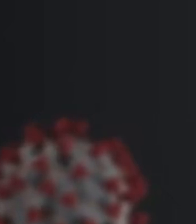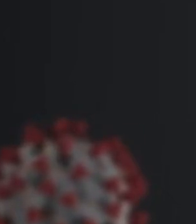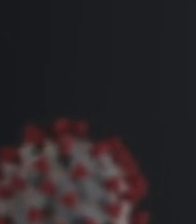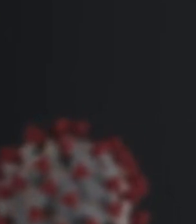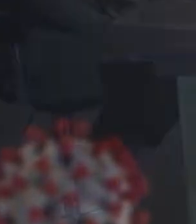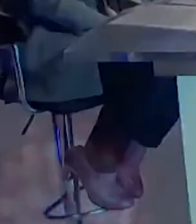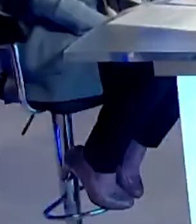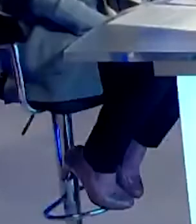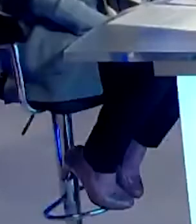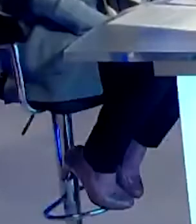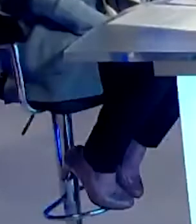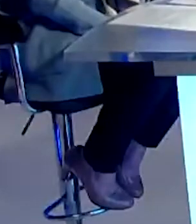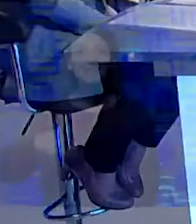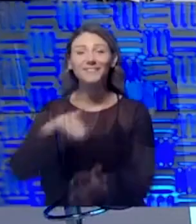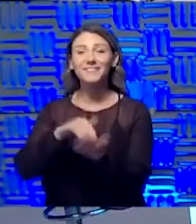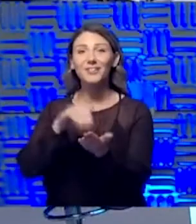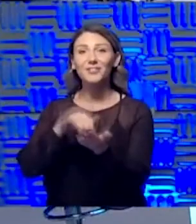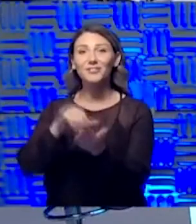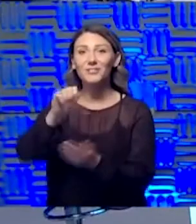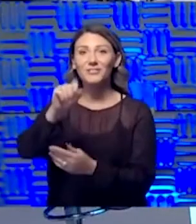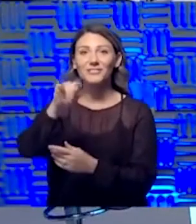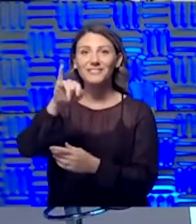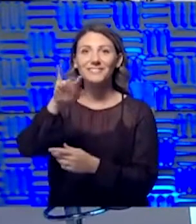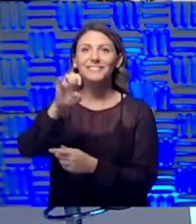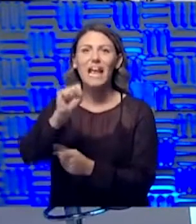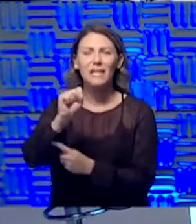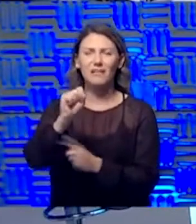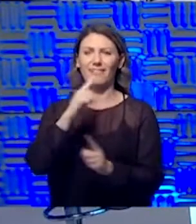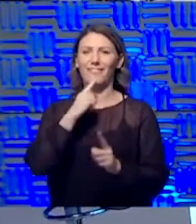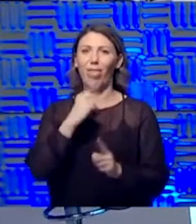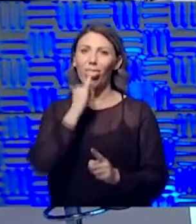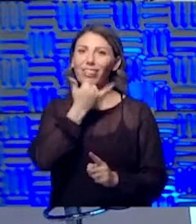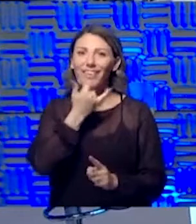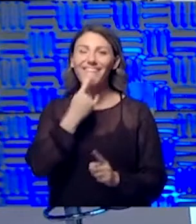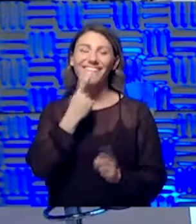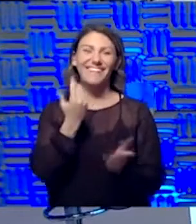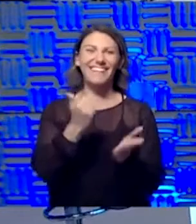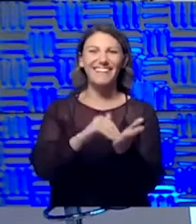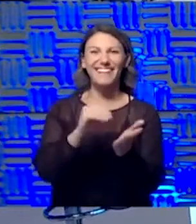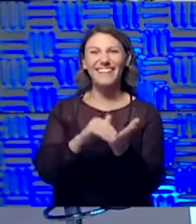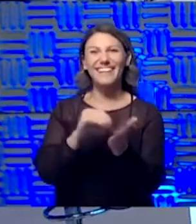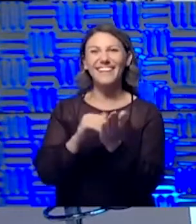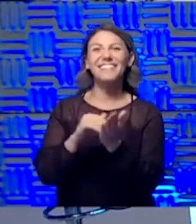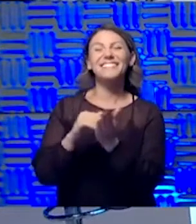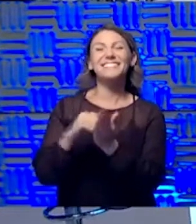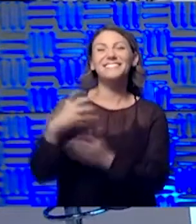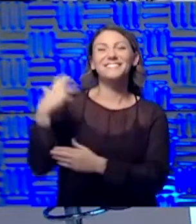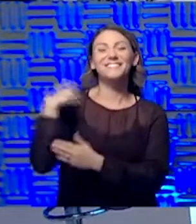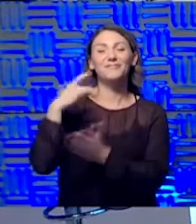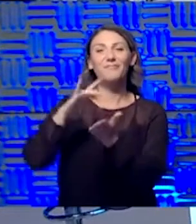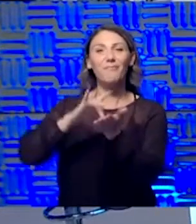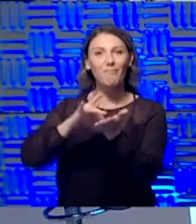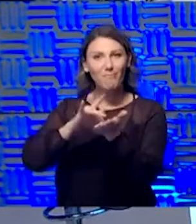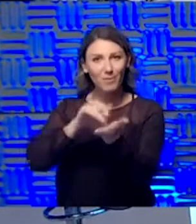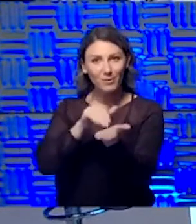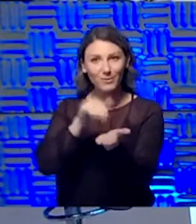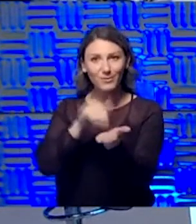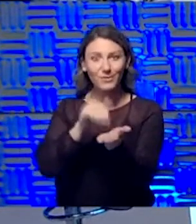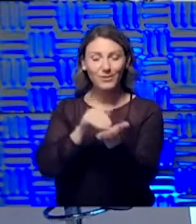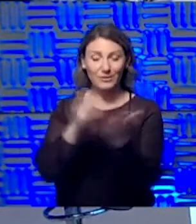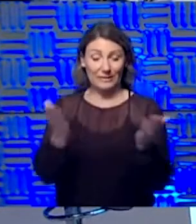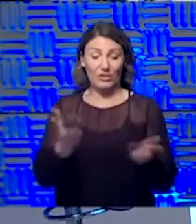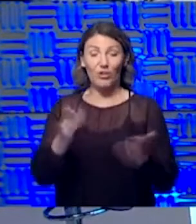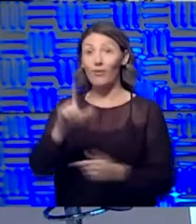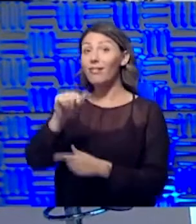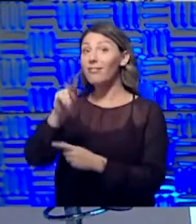Good morning. This is Steve Stites, Chief Medical Officer. Let me try that again. Chief Medical Officer at the University of Kansas Health System. We're broadcasting live from the Dolph Simons